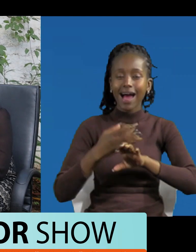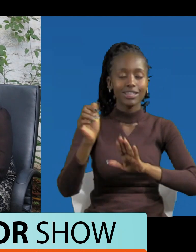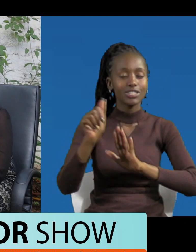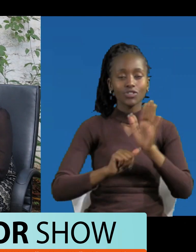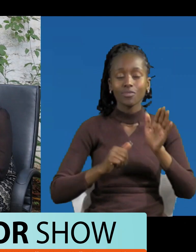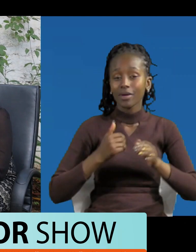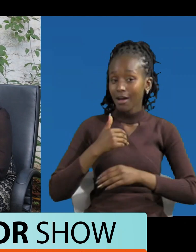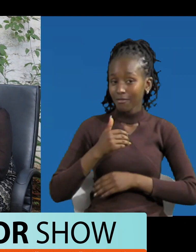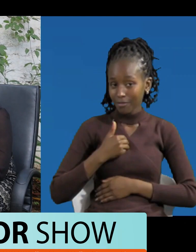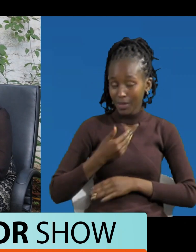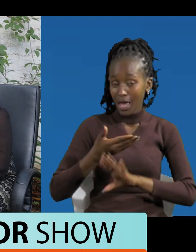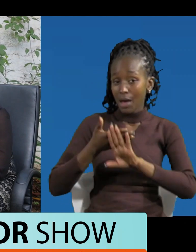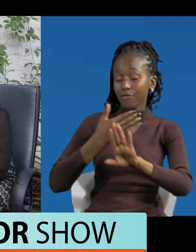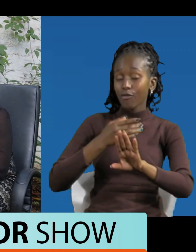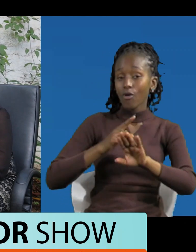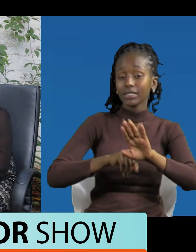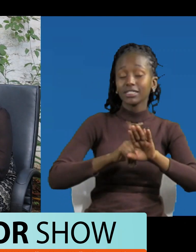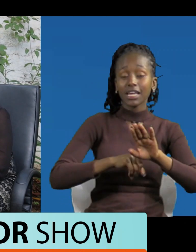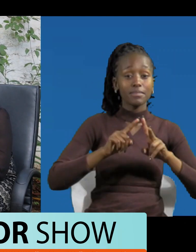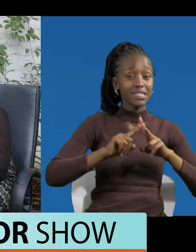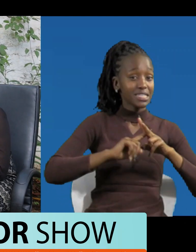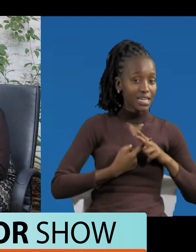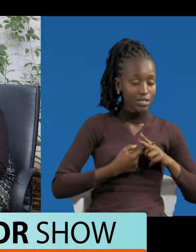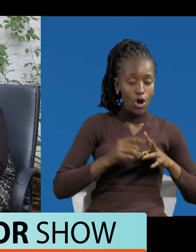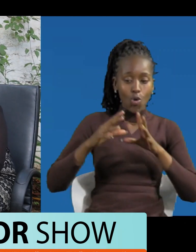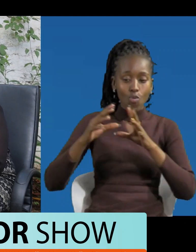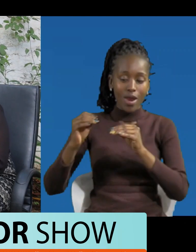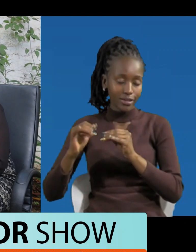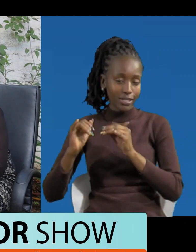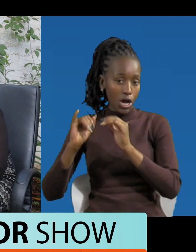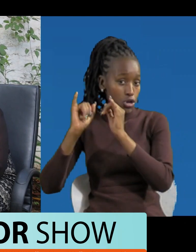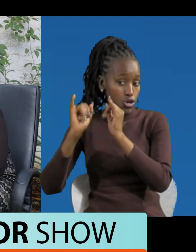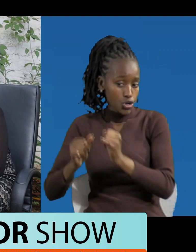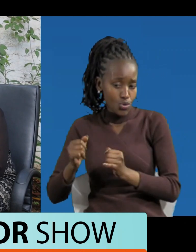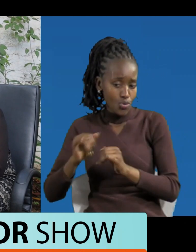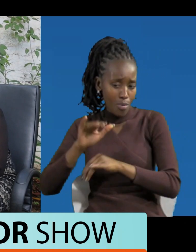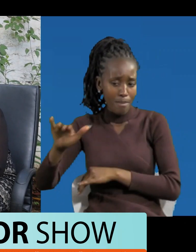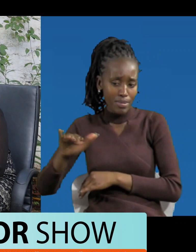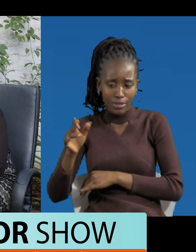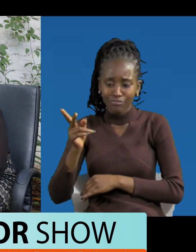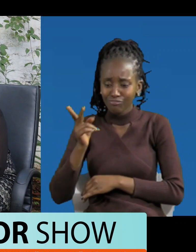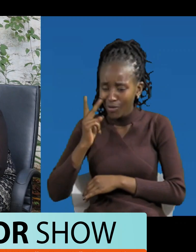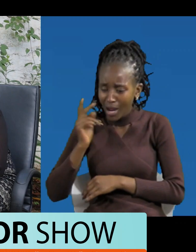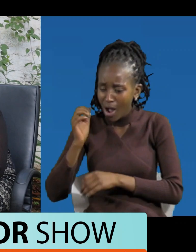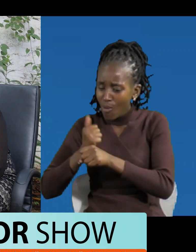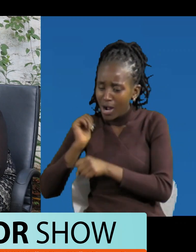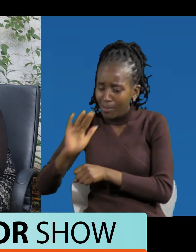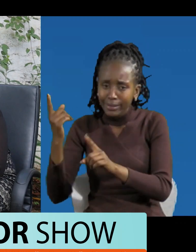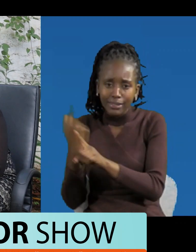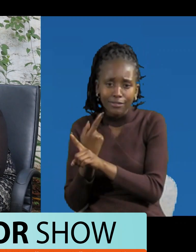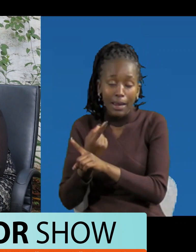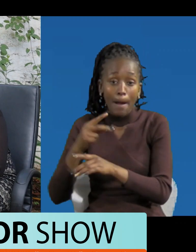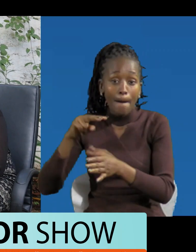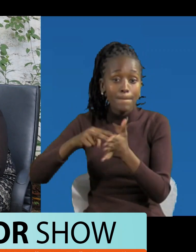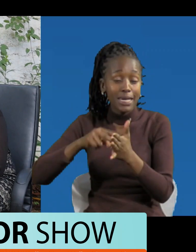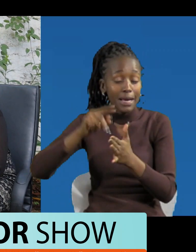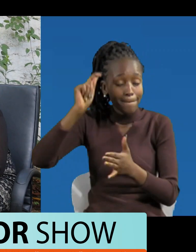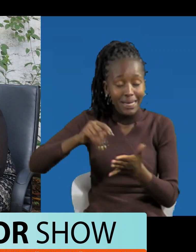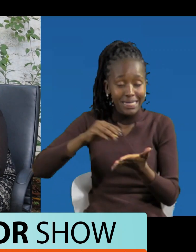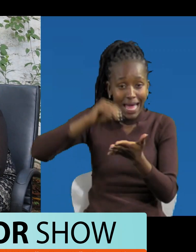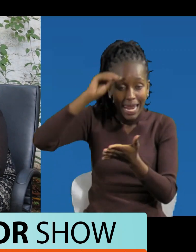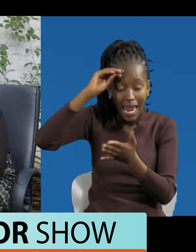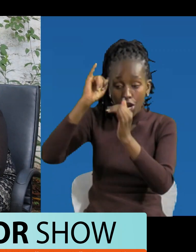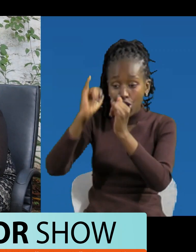where I started, like every time you go to a new place, you find things done differently. So it's like you're learning new things. So whatever I was